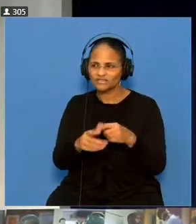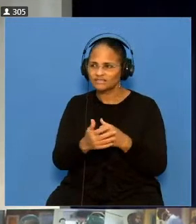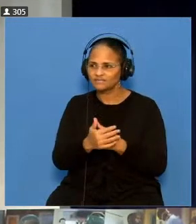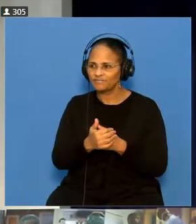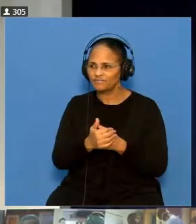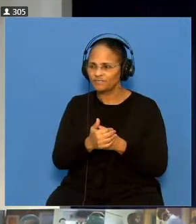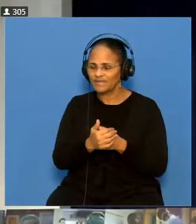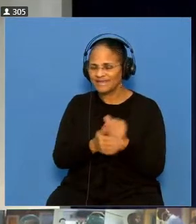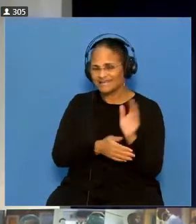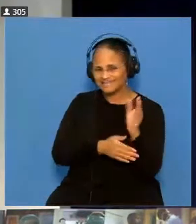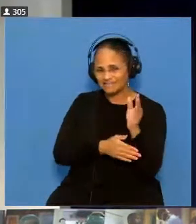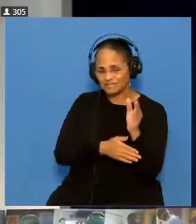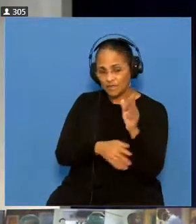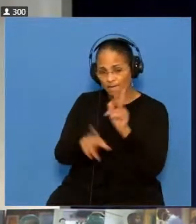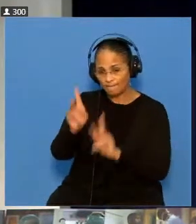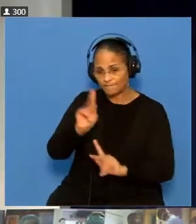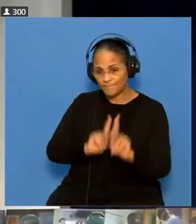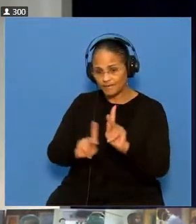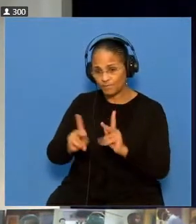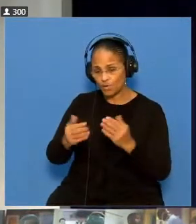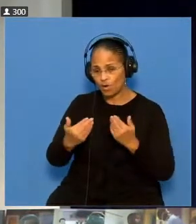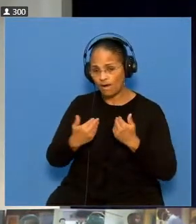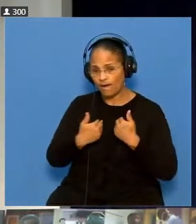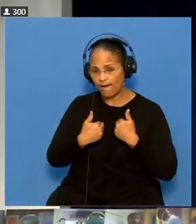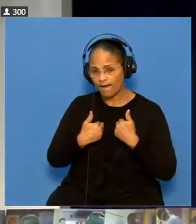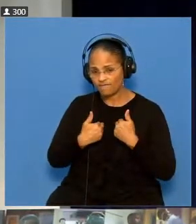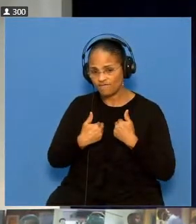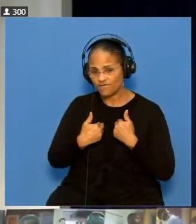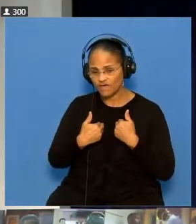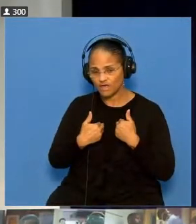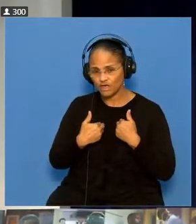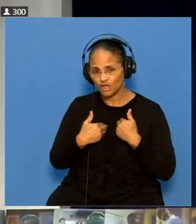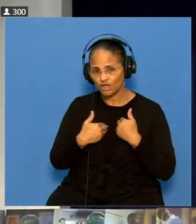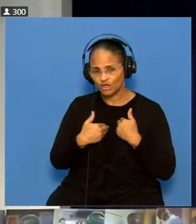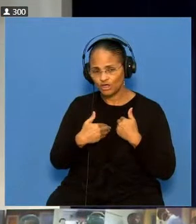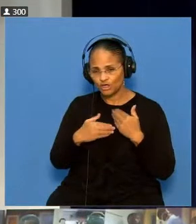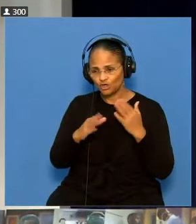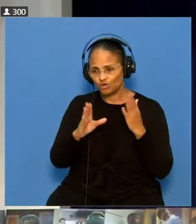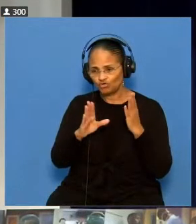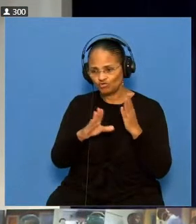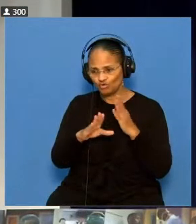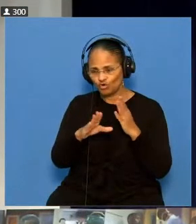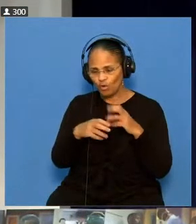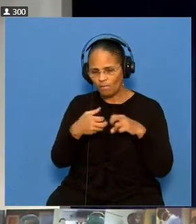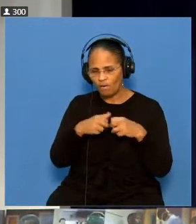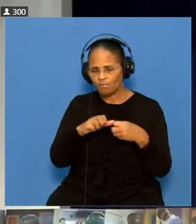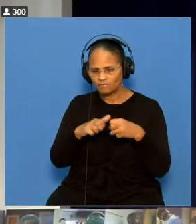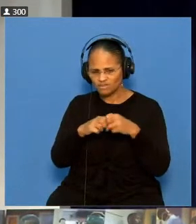There still seems to be individuals that are having trouble calling that COVID hotline.